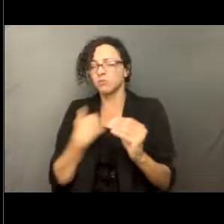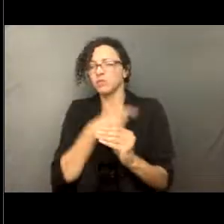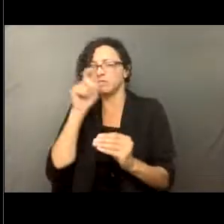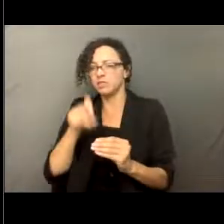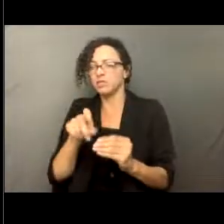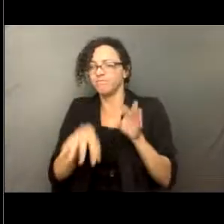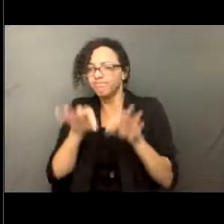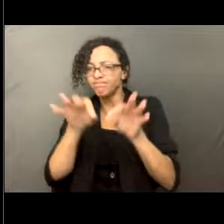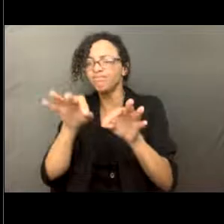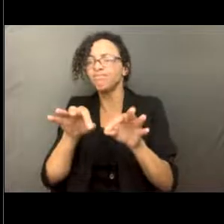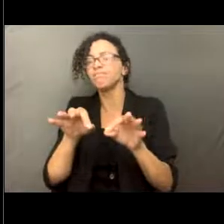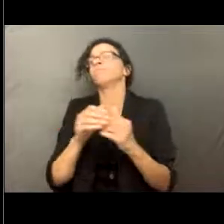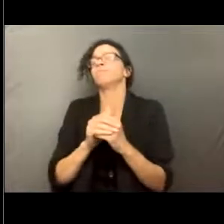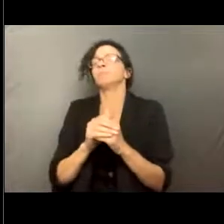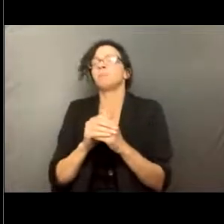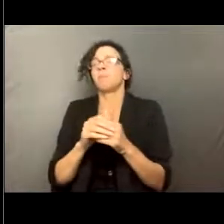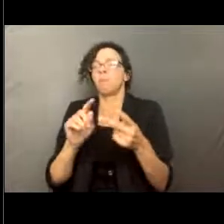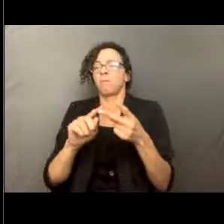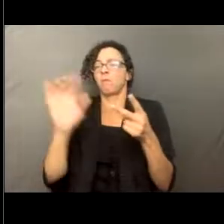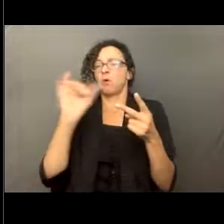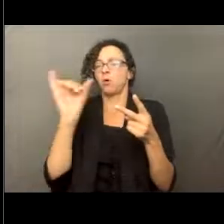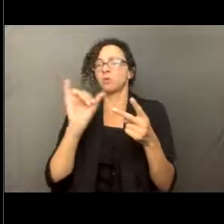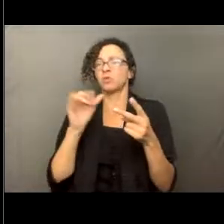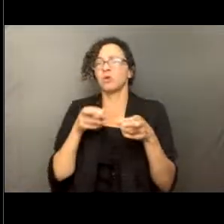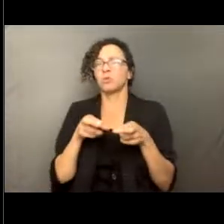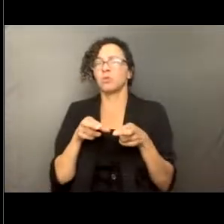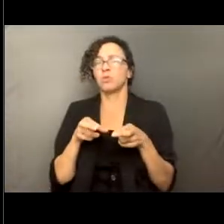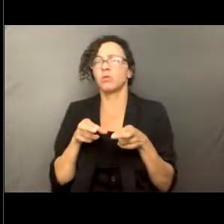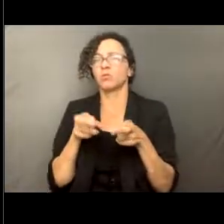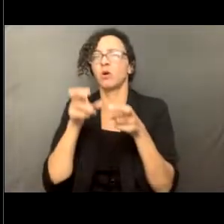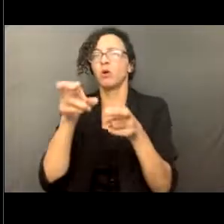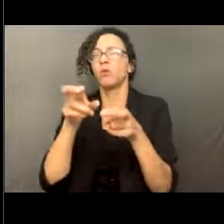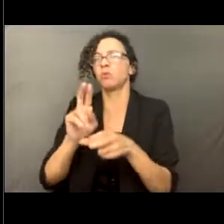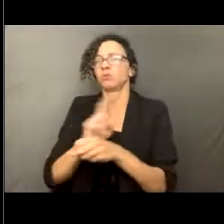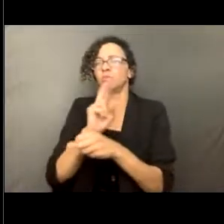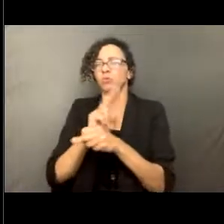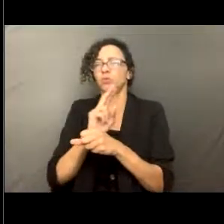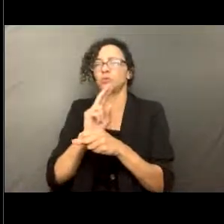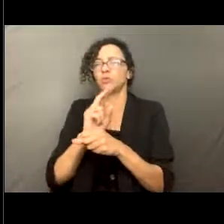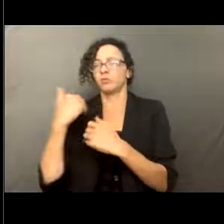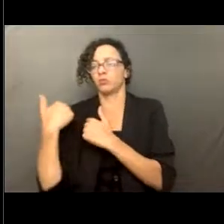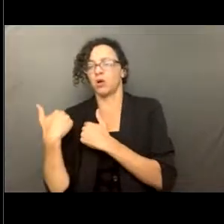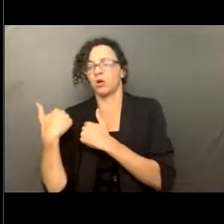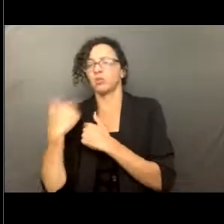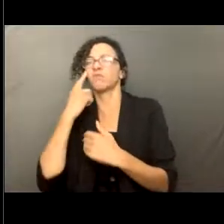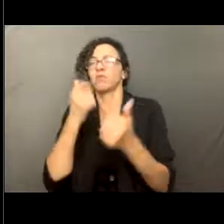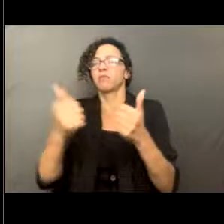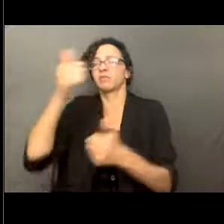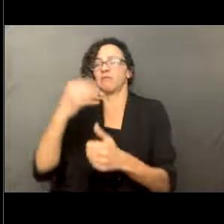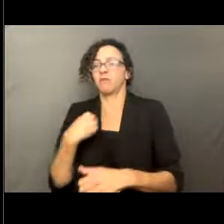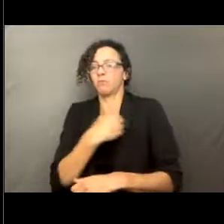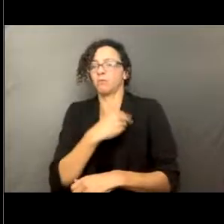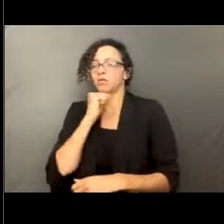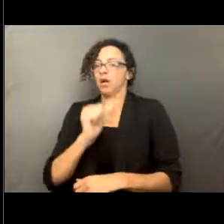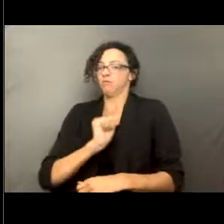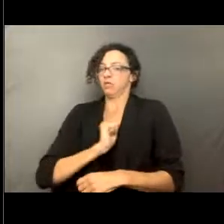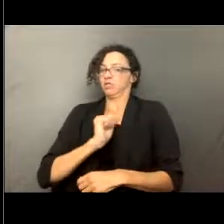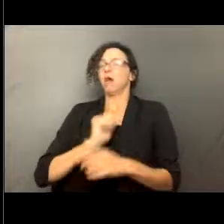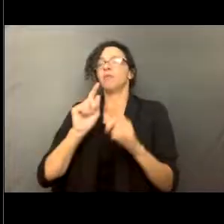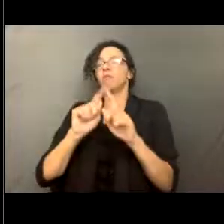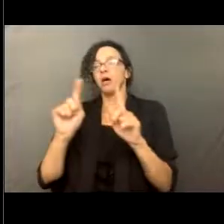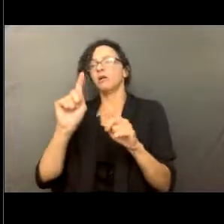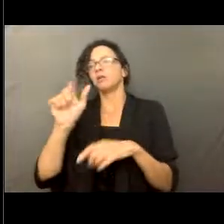the road user charge technical advisory group that I chair, not for me, but for the other members, because their advice, just like the advice of